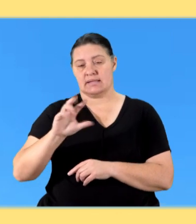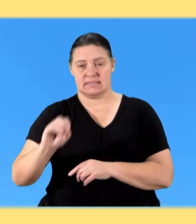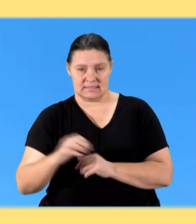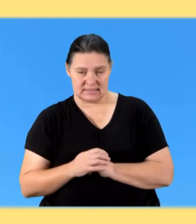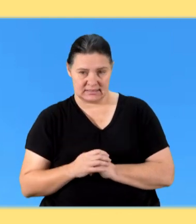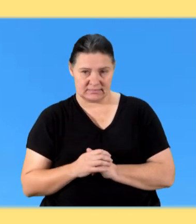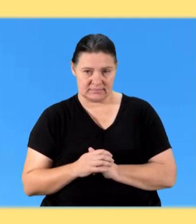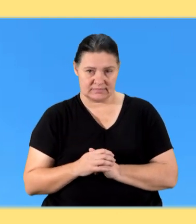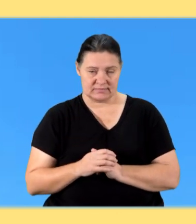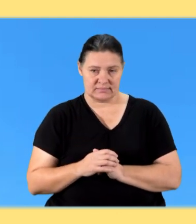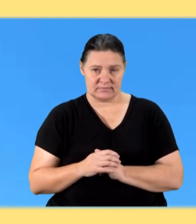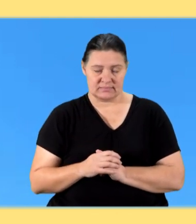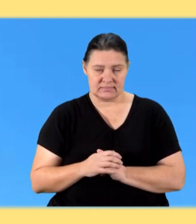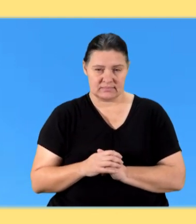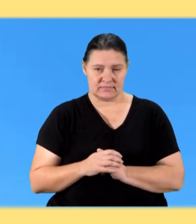2,080.